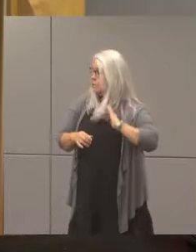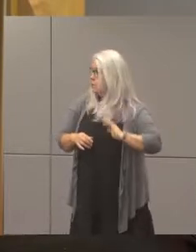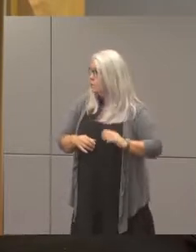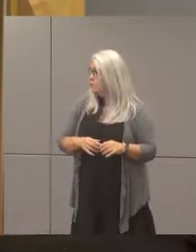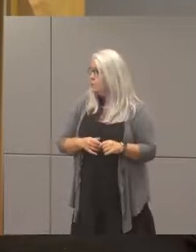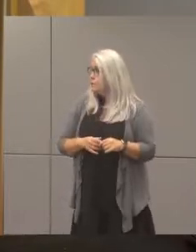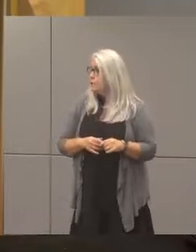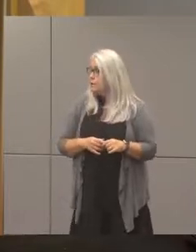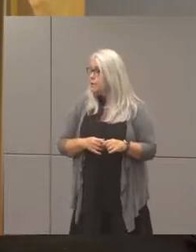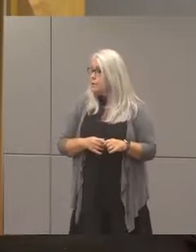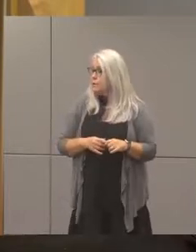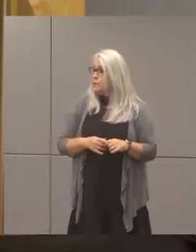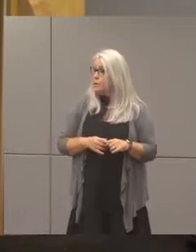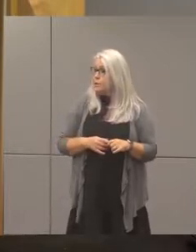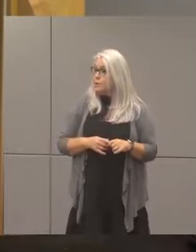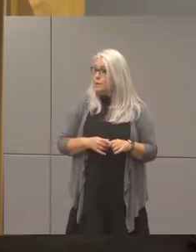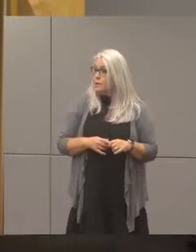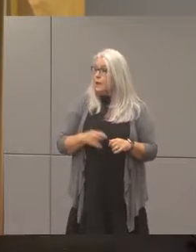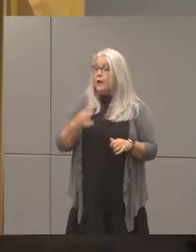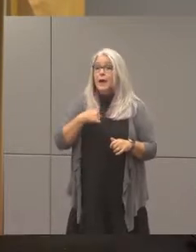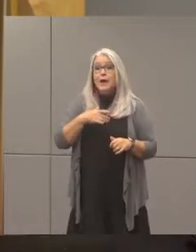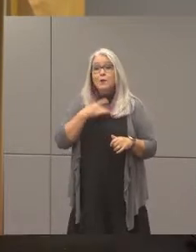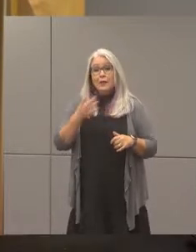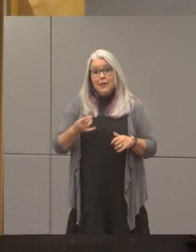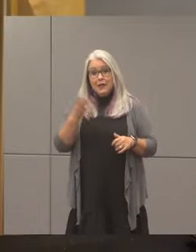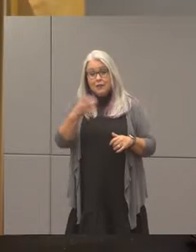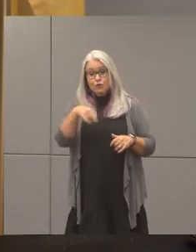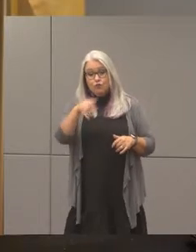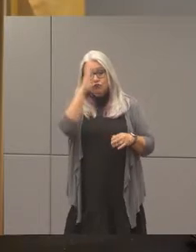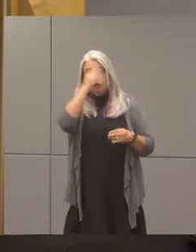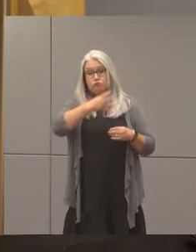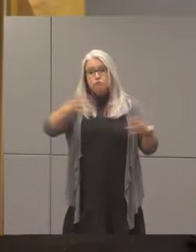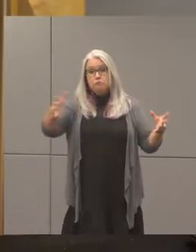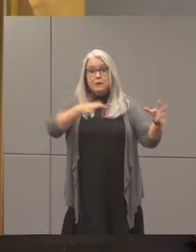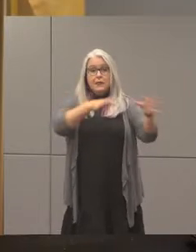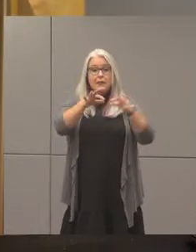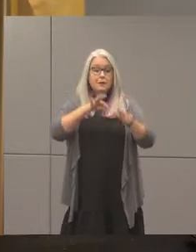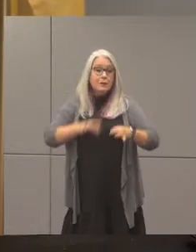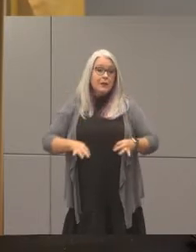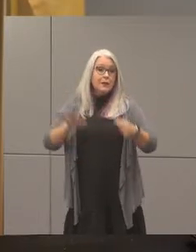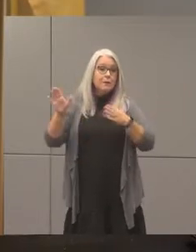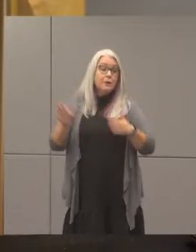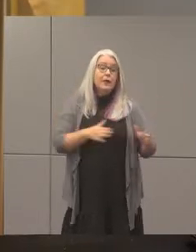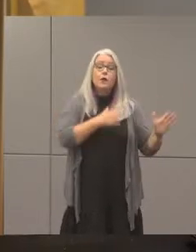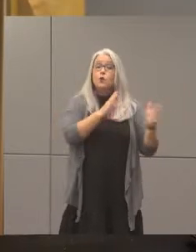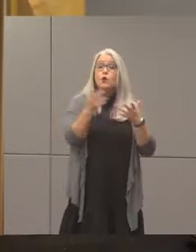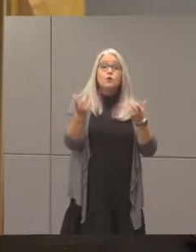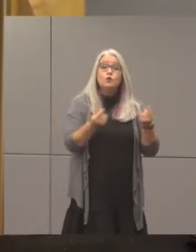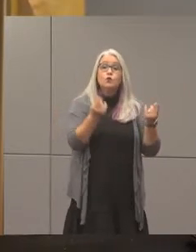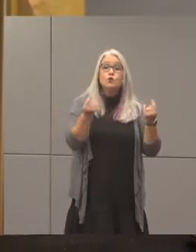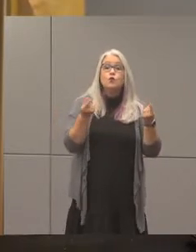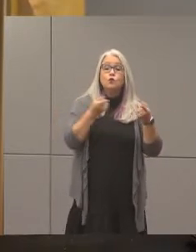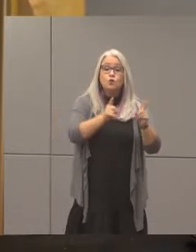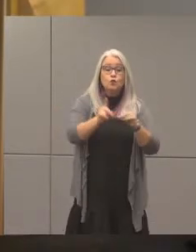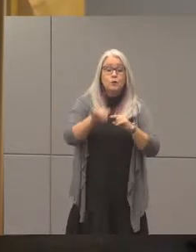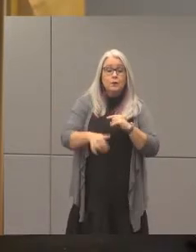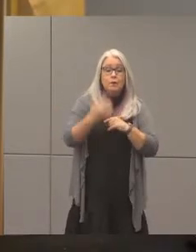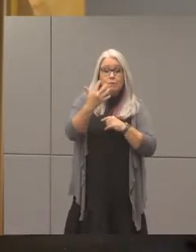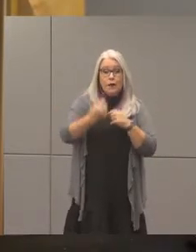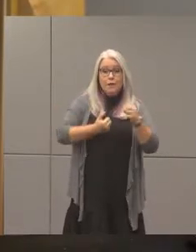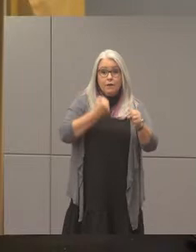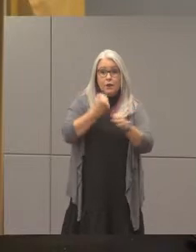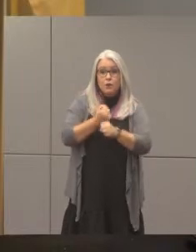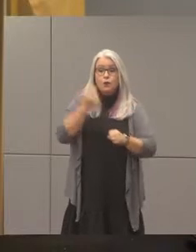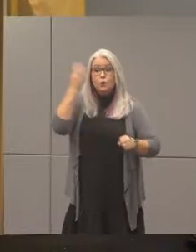I would like to have Cheryl to tell what her plan is of what they're supposed to be doing during that 5 years, why